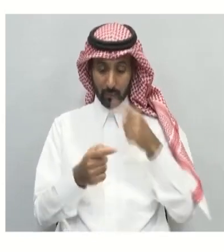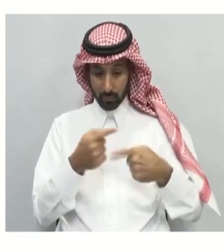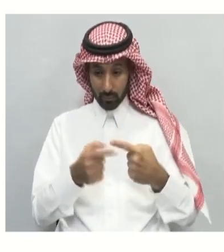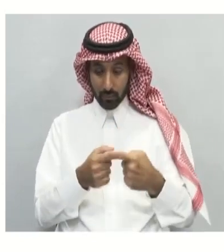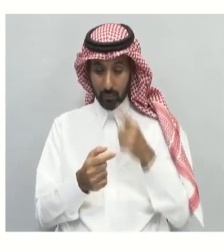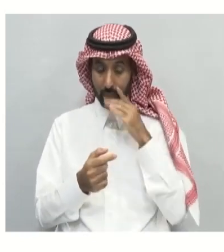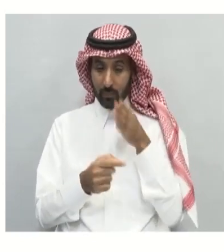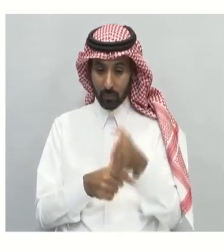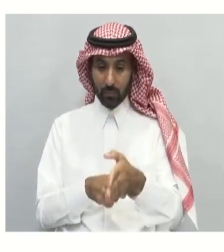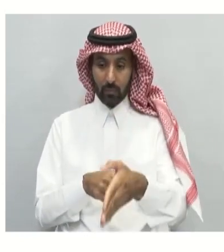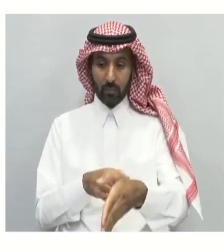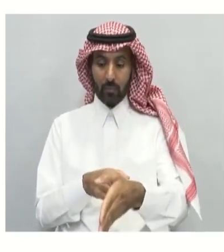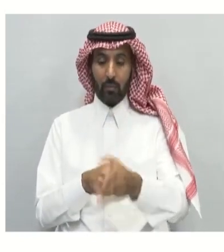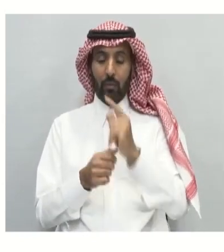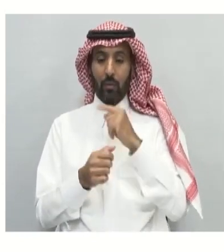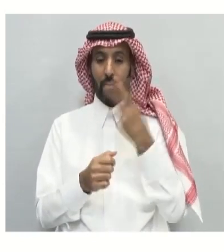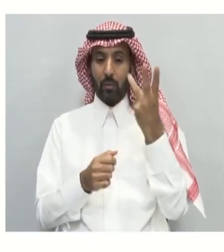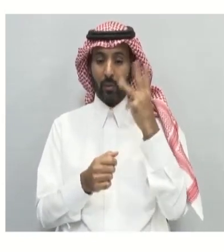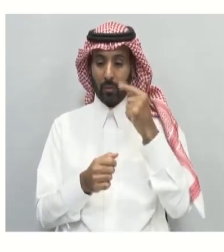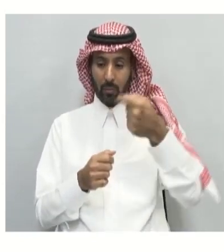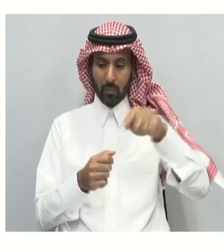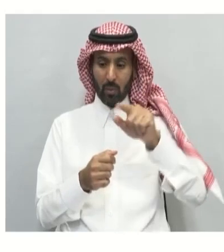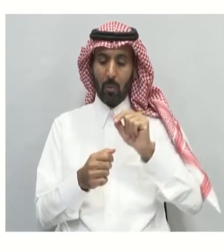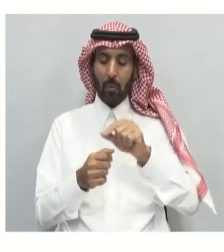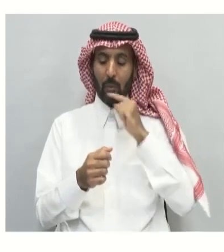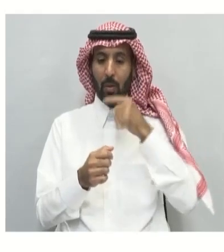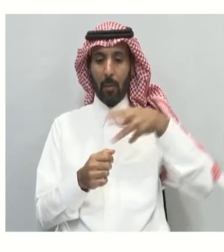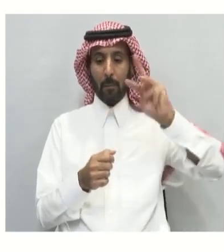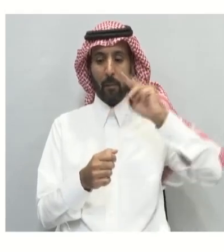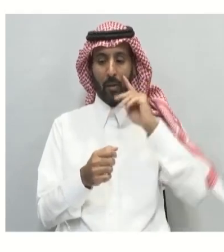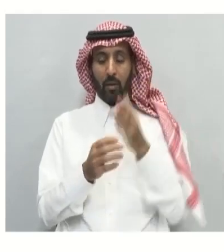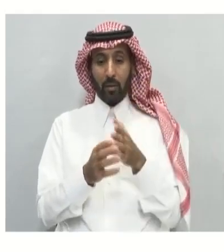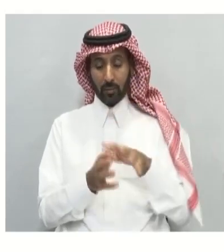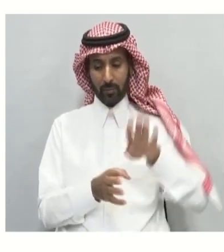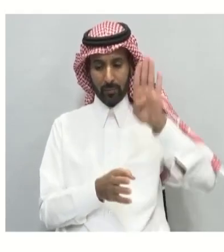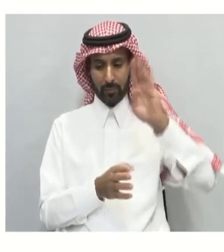Continue on Hinsdown Street for 3.1 miles toward North Avenue.